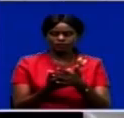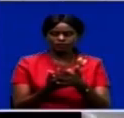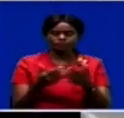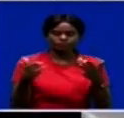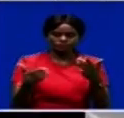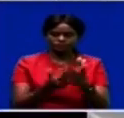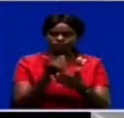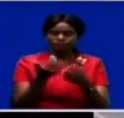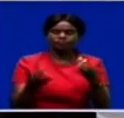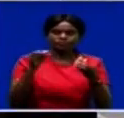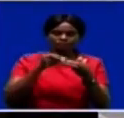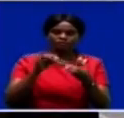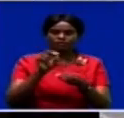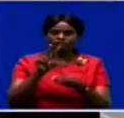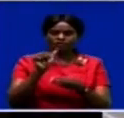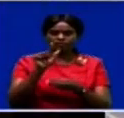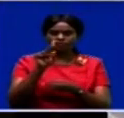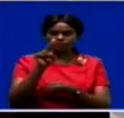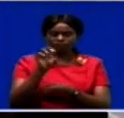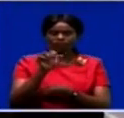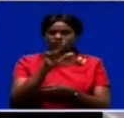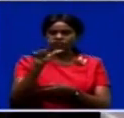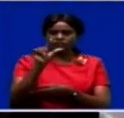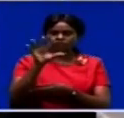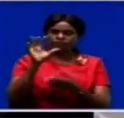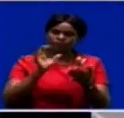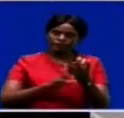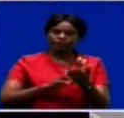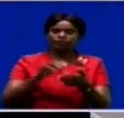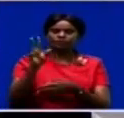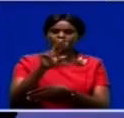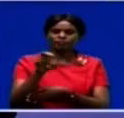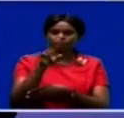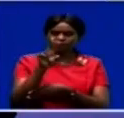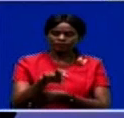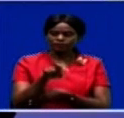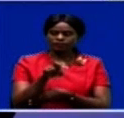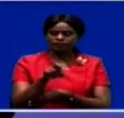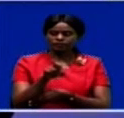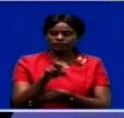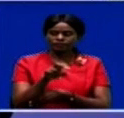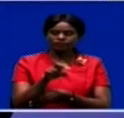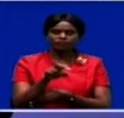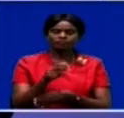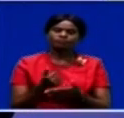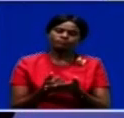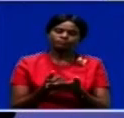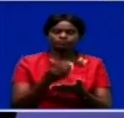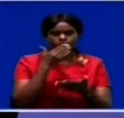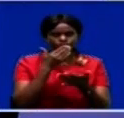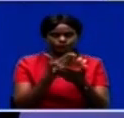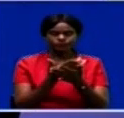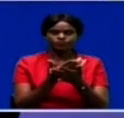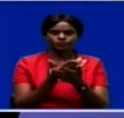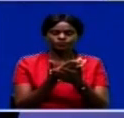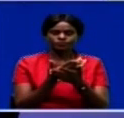the value, it's well over 25,000 USD. So it is a